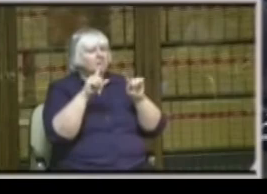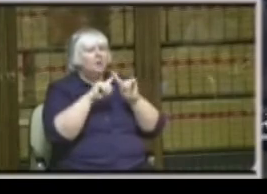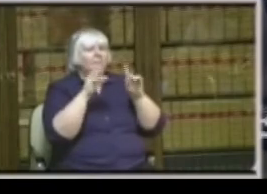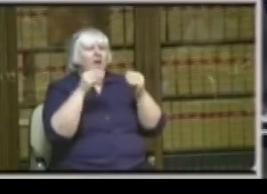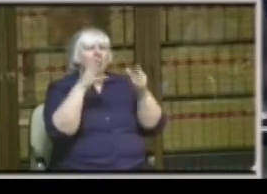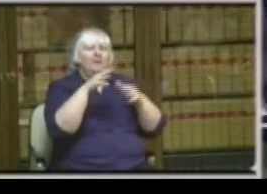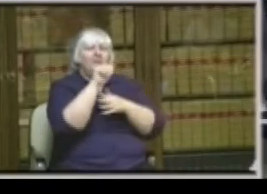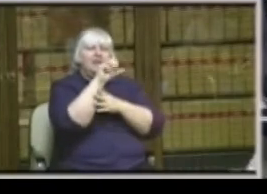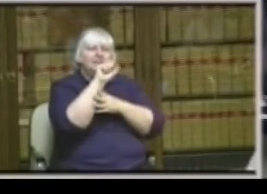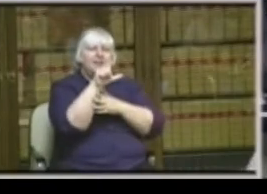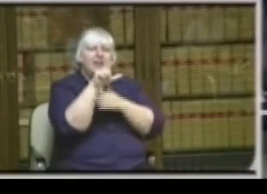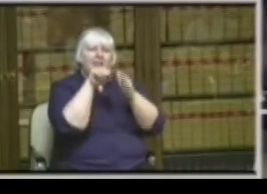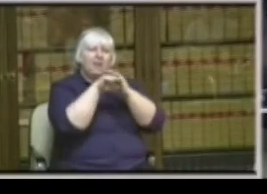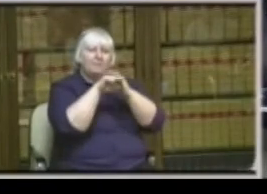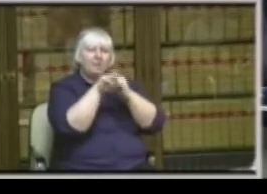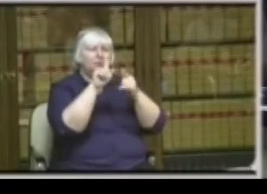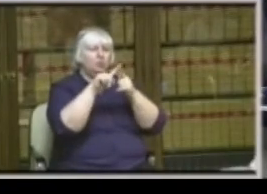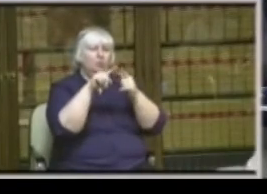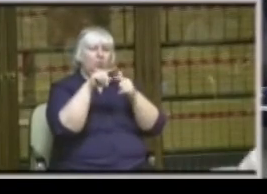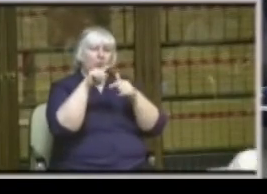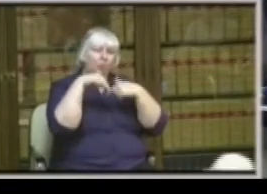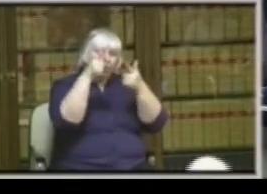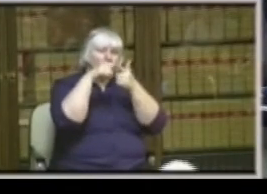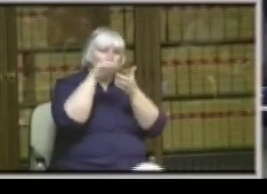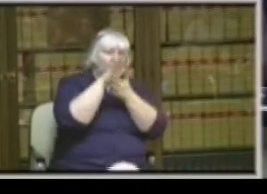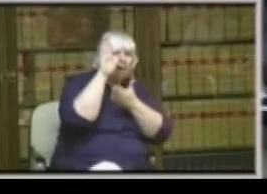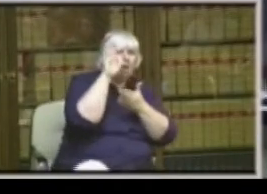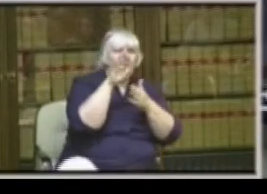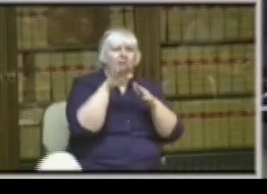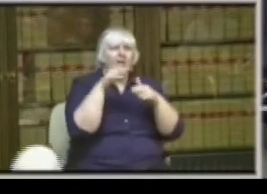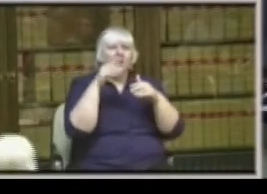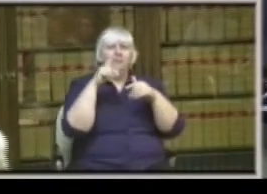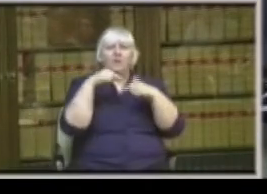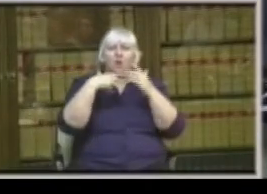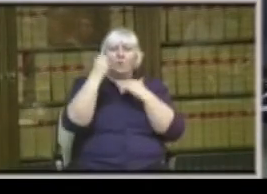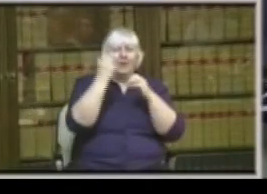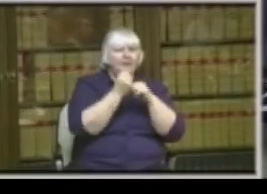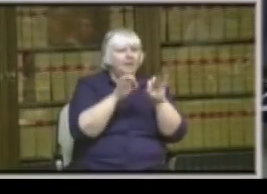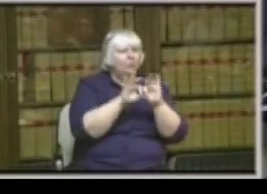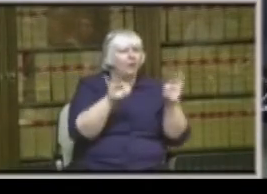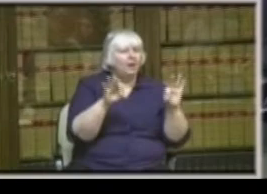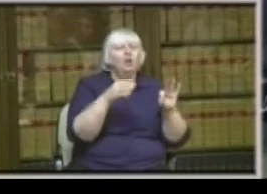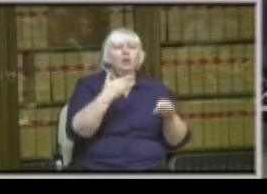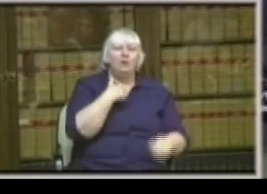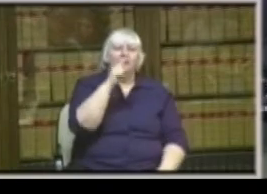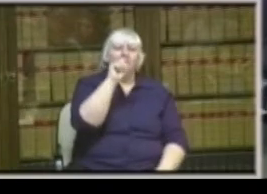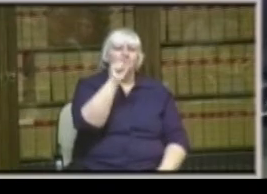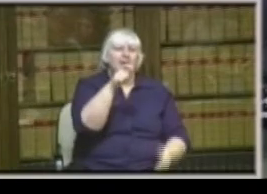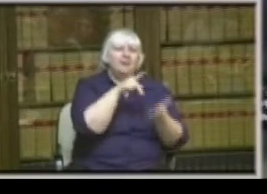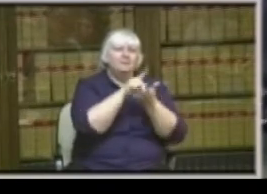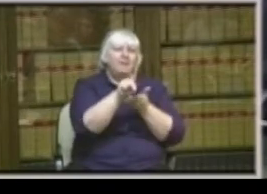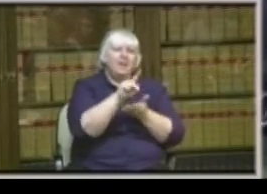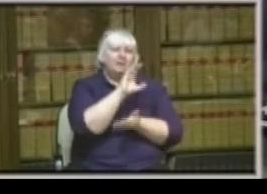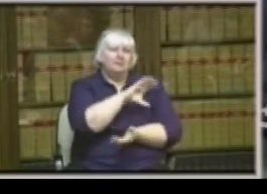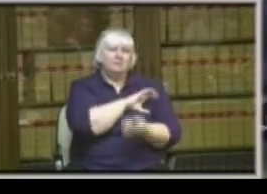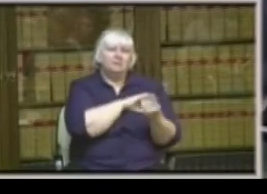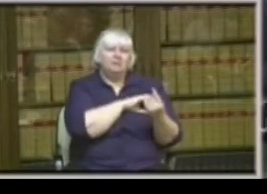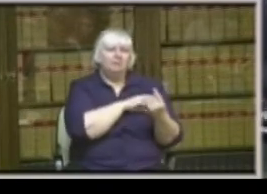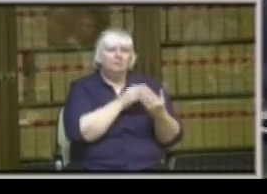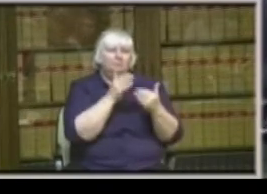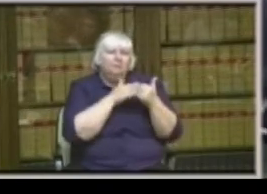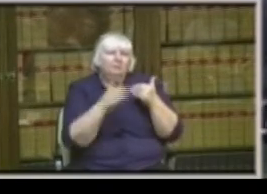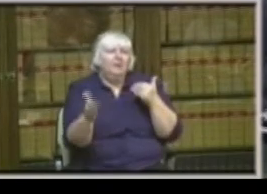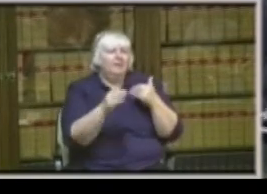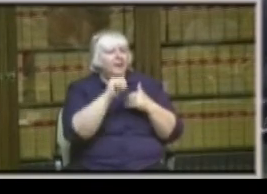ASL accommodations, they go off to college, they succeed, they do well, they get a degree, you've got a tax-paying citizen here, and not somebody